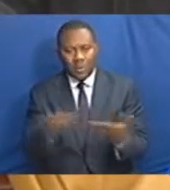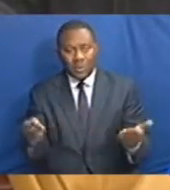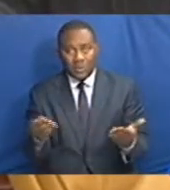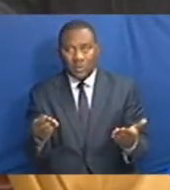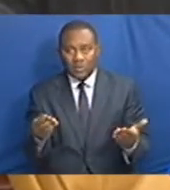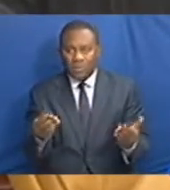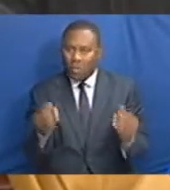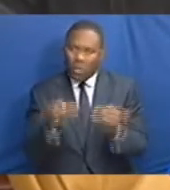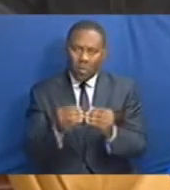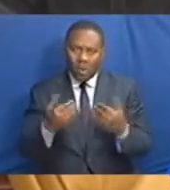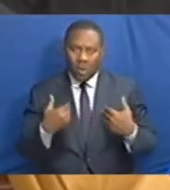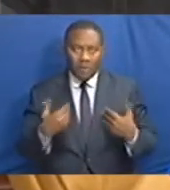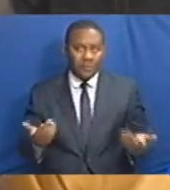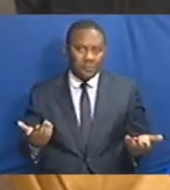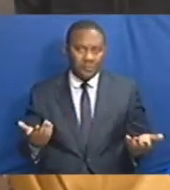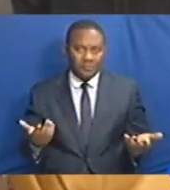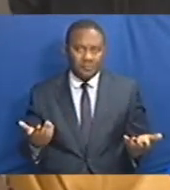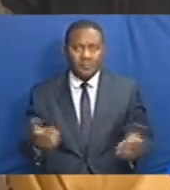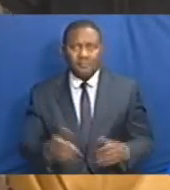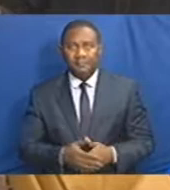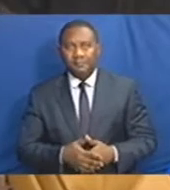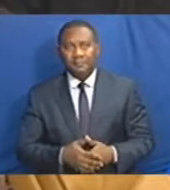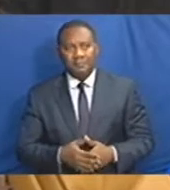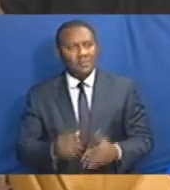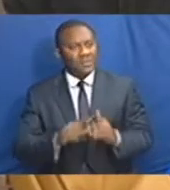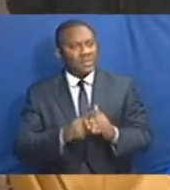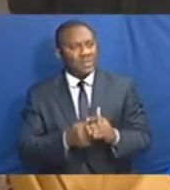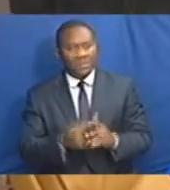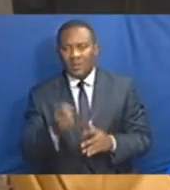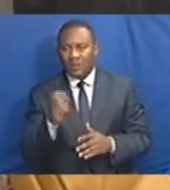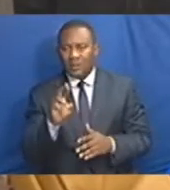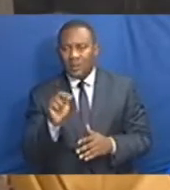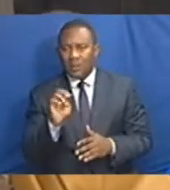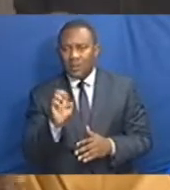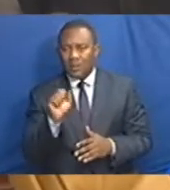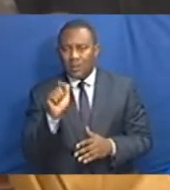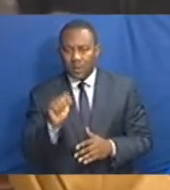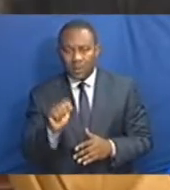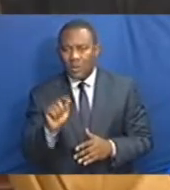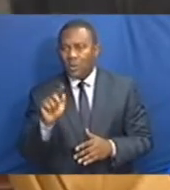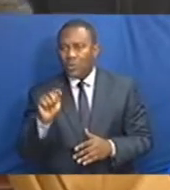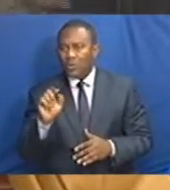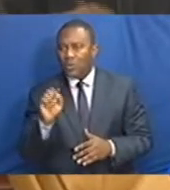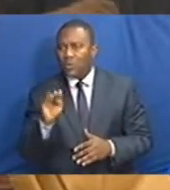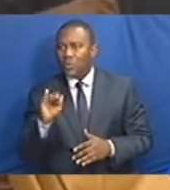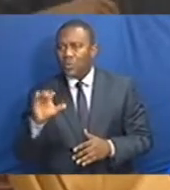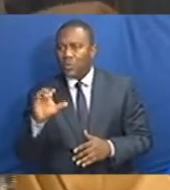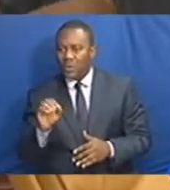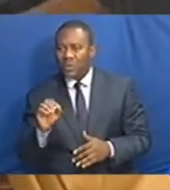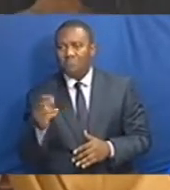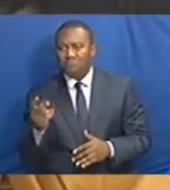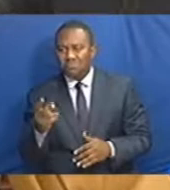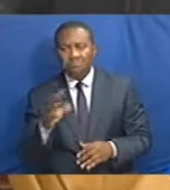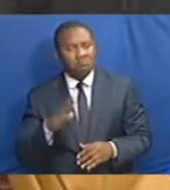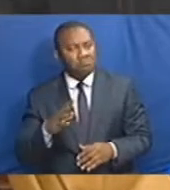Well, you did well. You started with NS Chemist and few of them, Tobinko. I know that you were able to prop